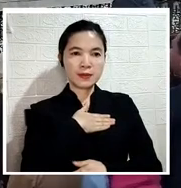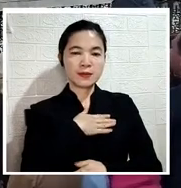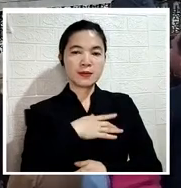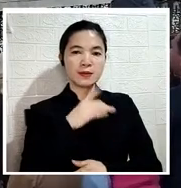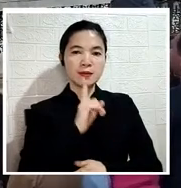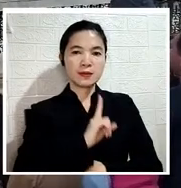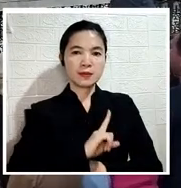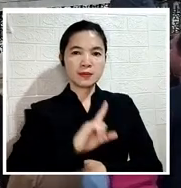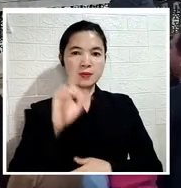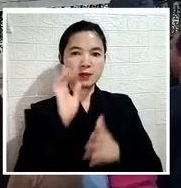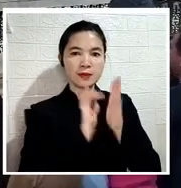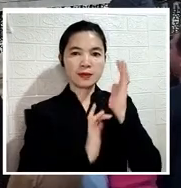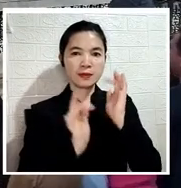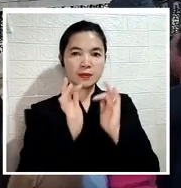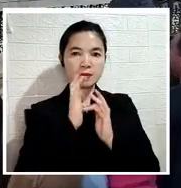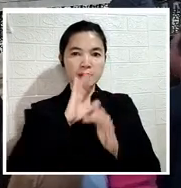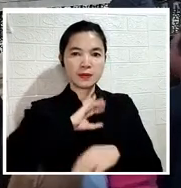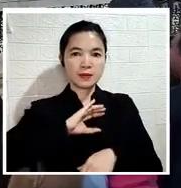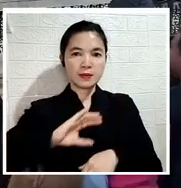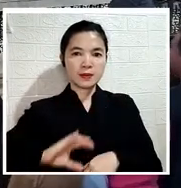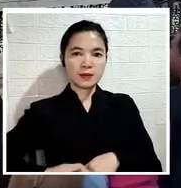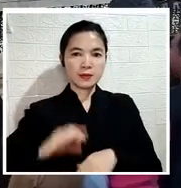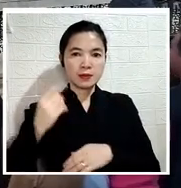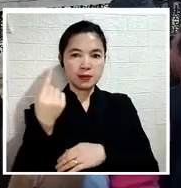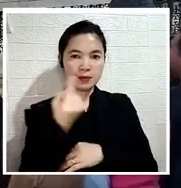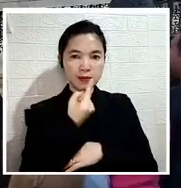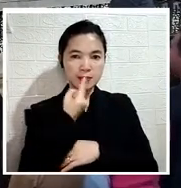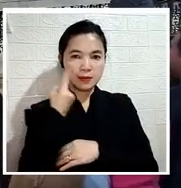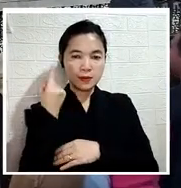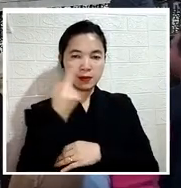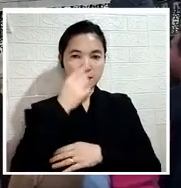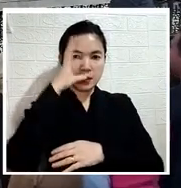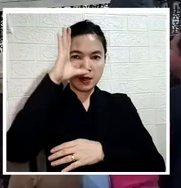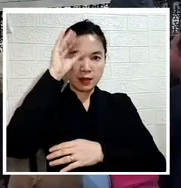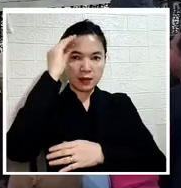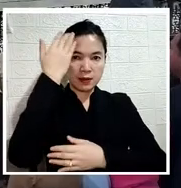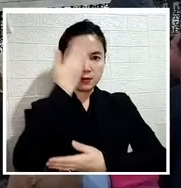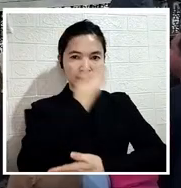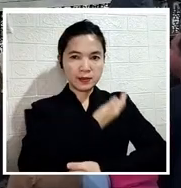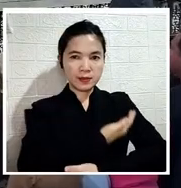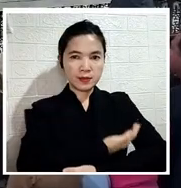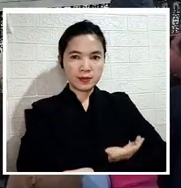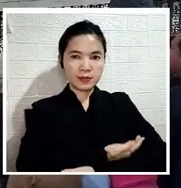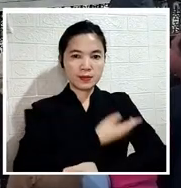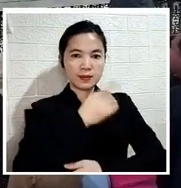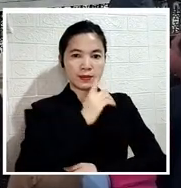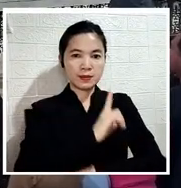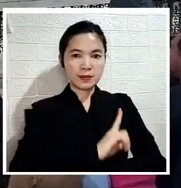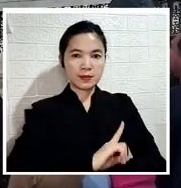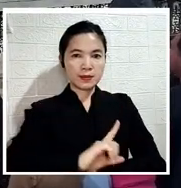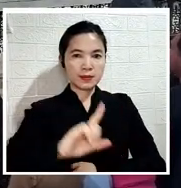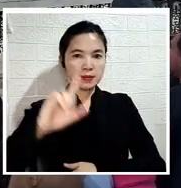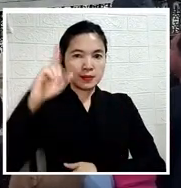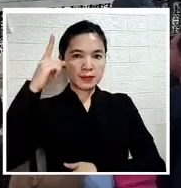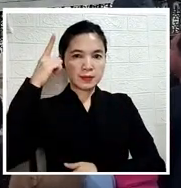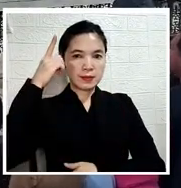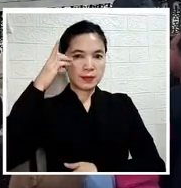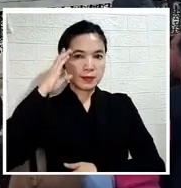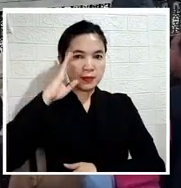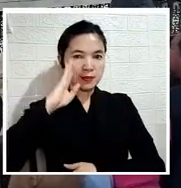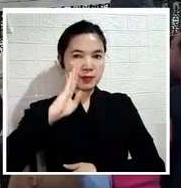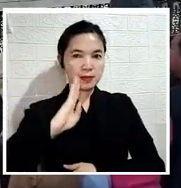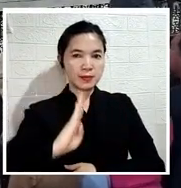will. Lord Jesus Christ, only begotten